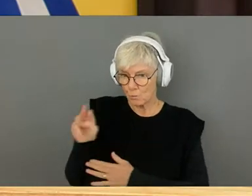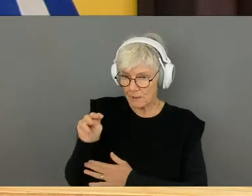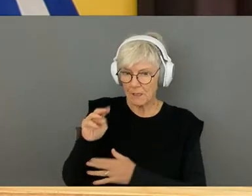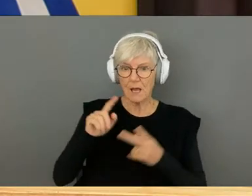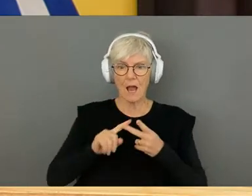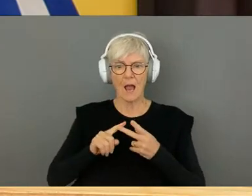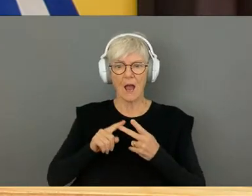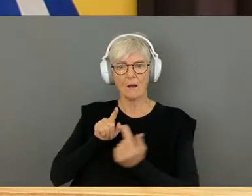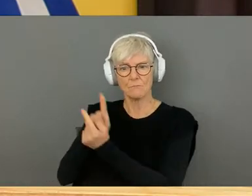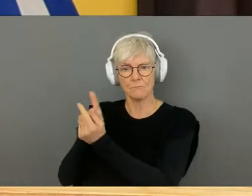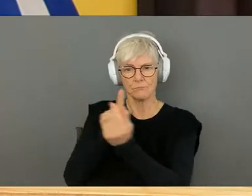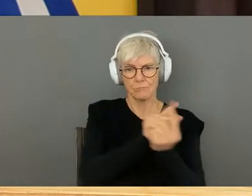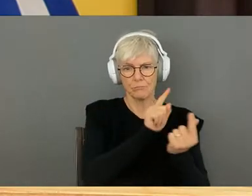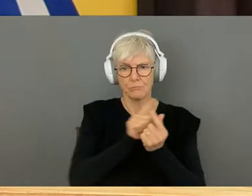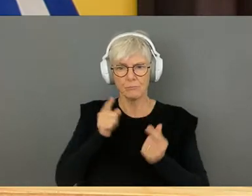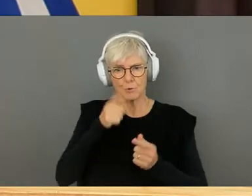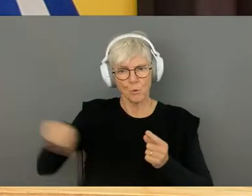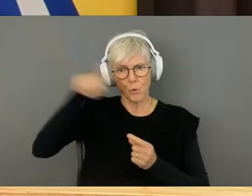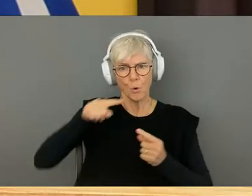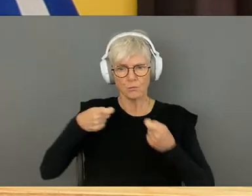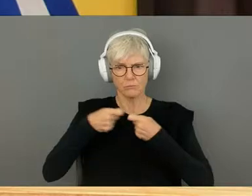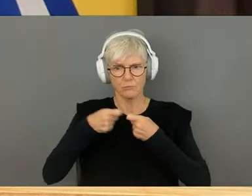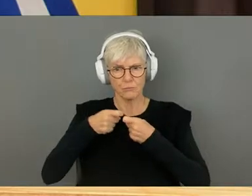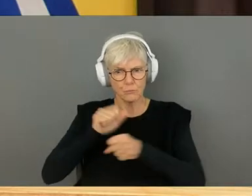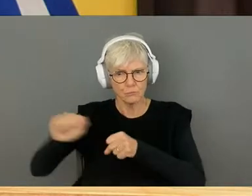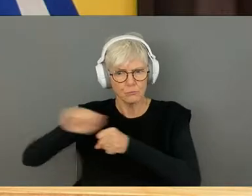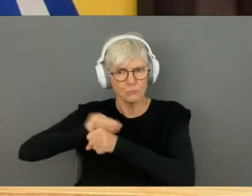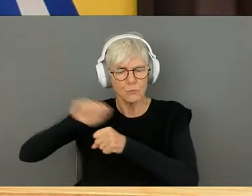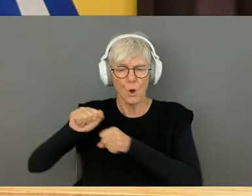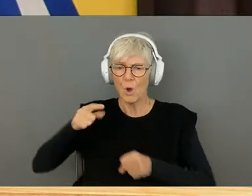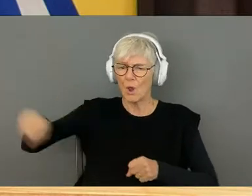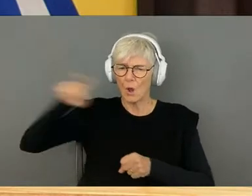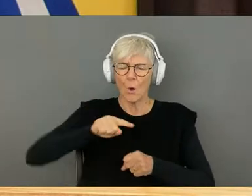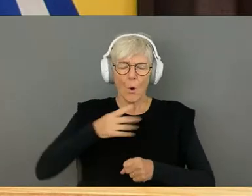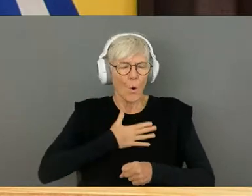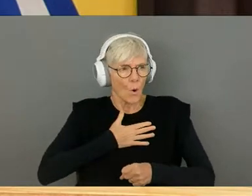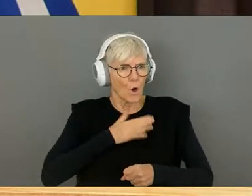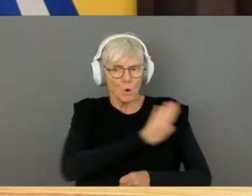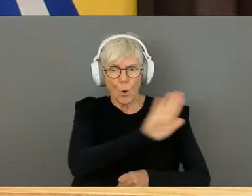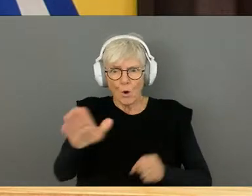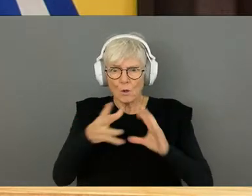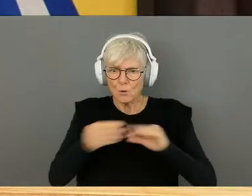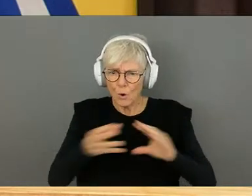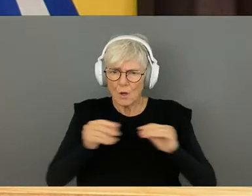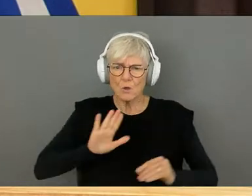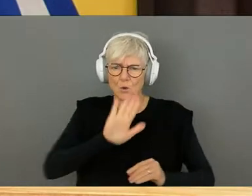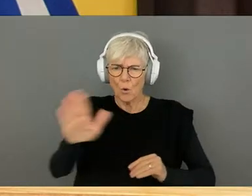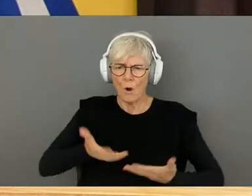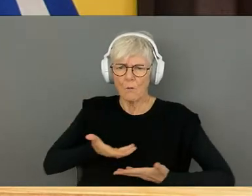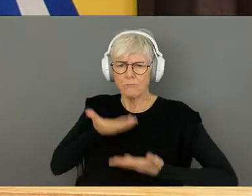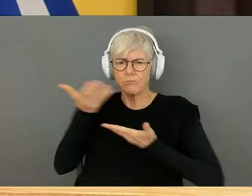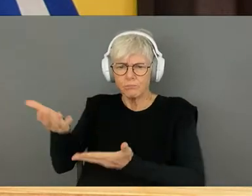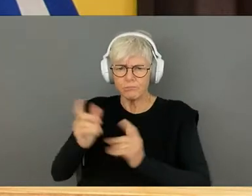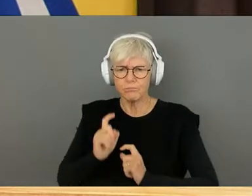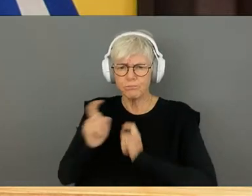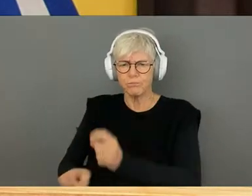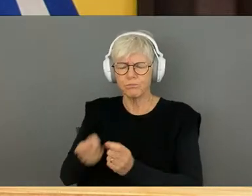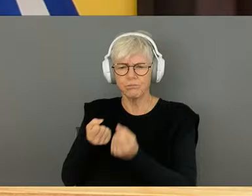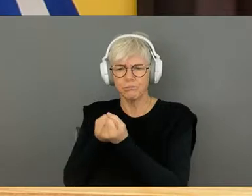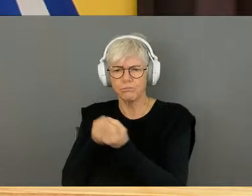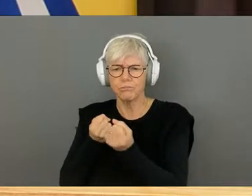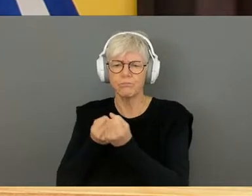long way. Our crews are sharing some heartwarming stories around your kindness and hospitality. So sincerely, thank you for